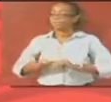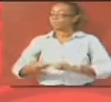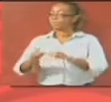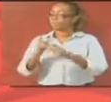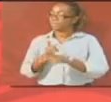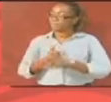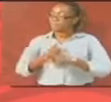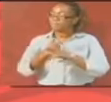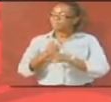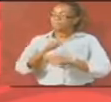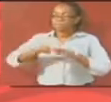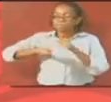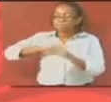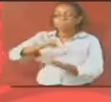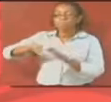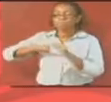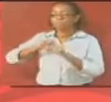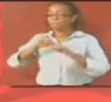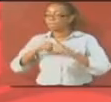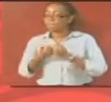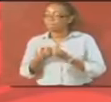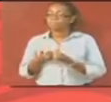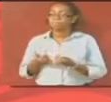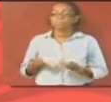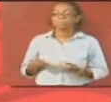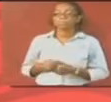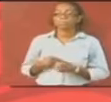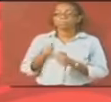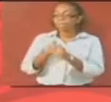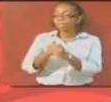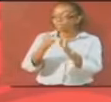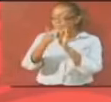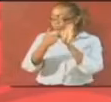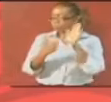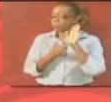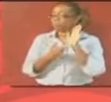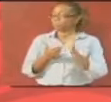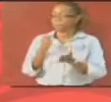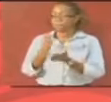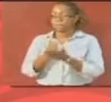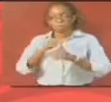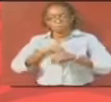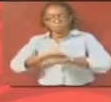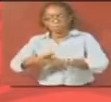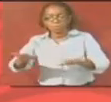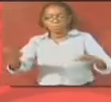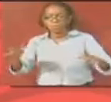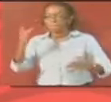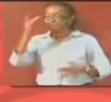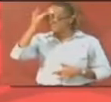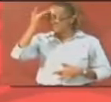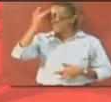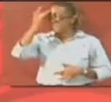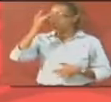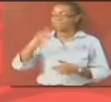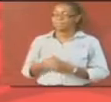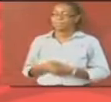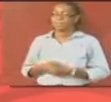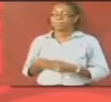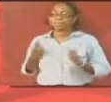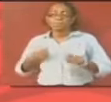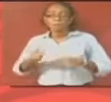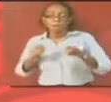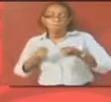sisters' keeper by doing what is needed to prevent the spread of the virus. Let us engage in active coping to manage our